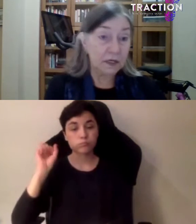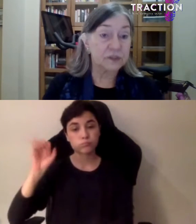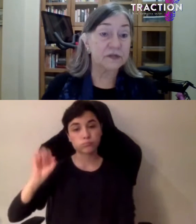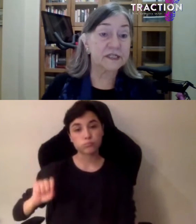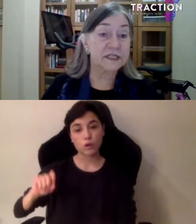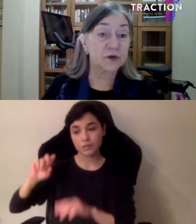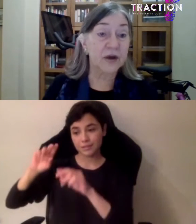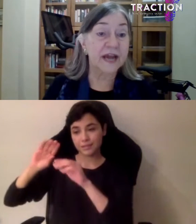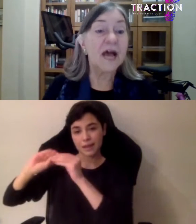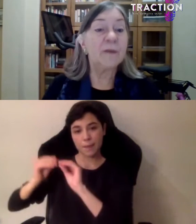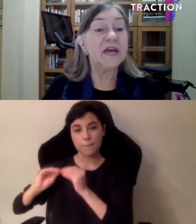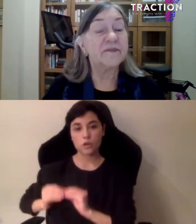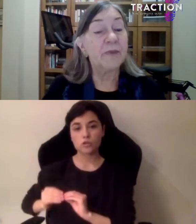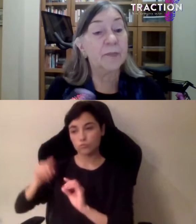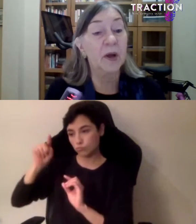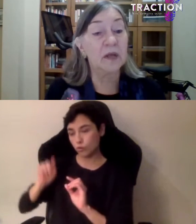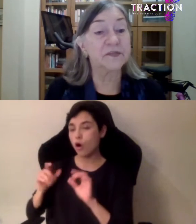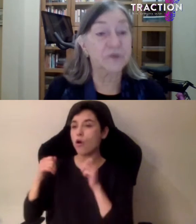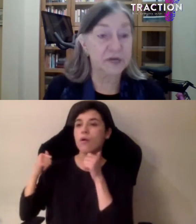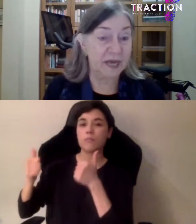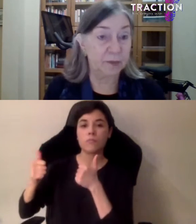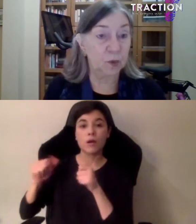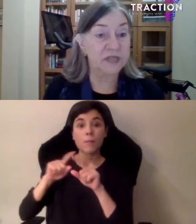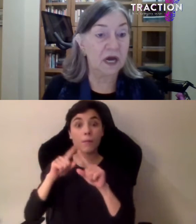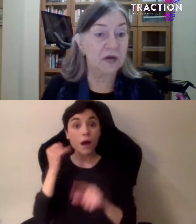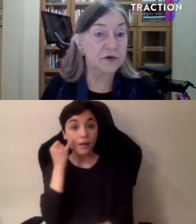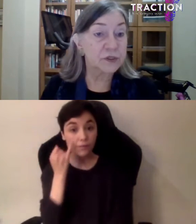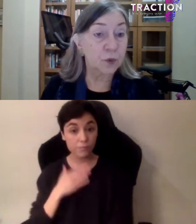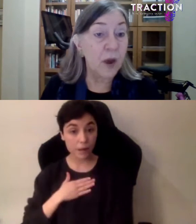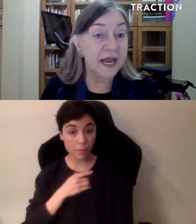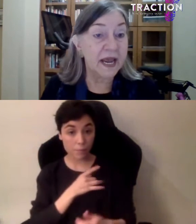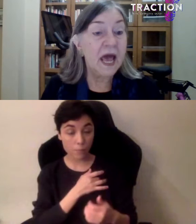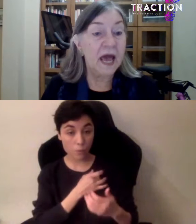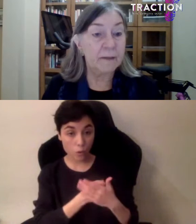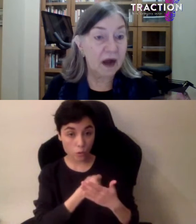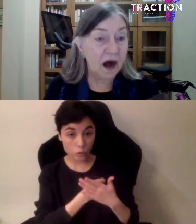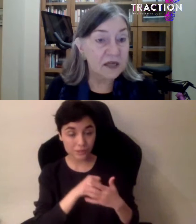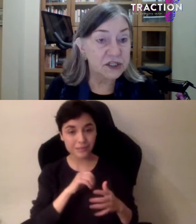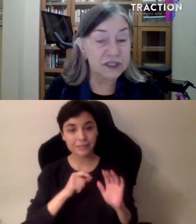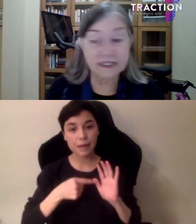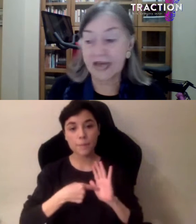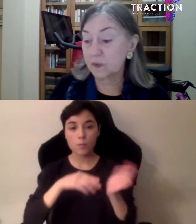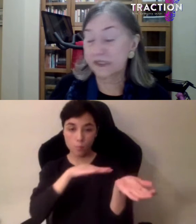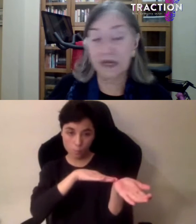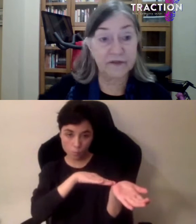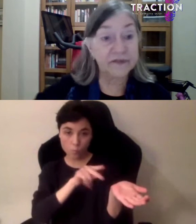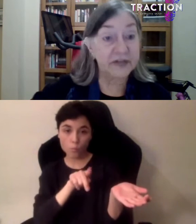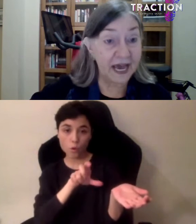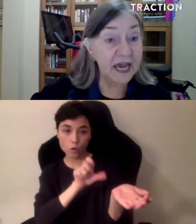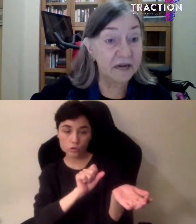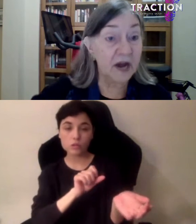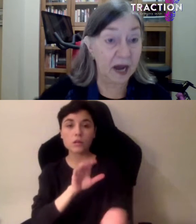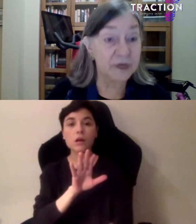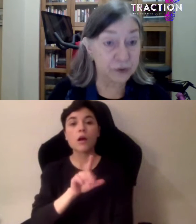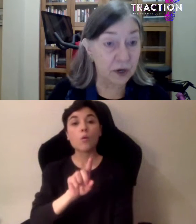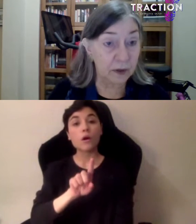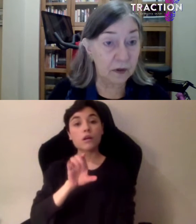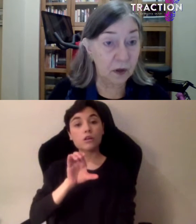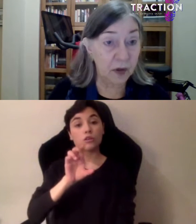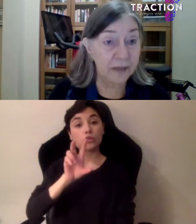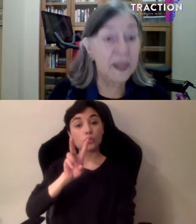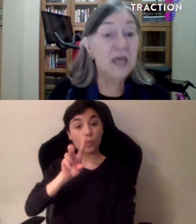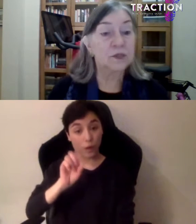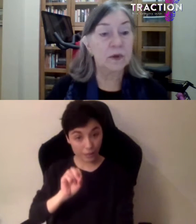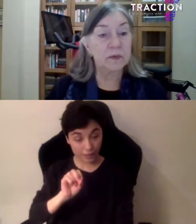live, so this is great. But if my pulse, for example, was 120 and my oxygen sat was like 58, then I'm in